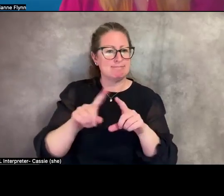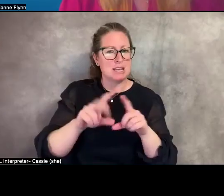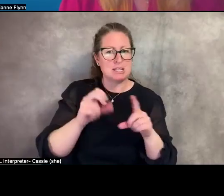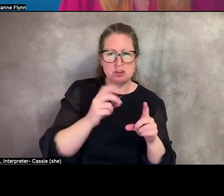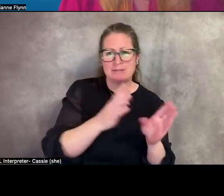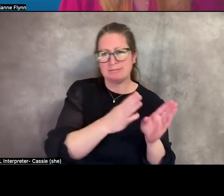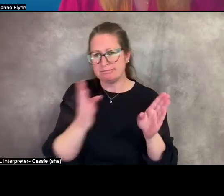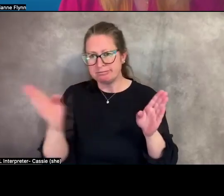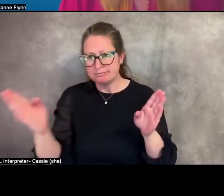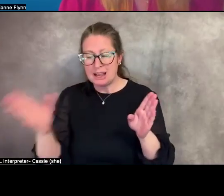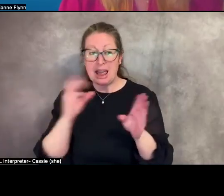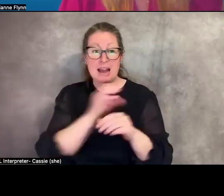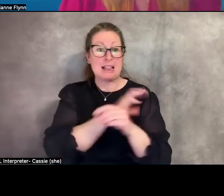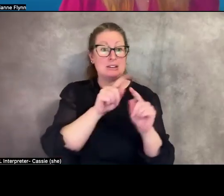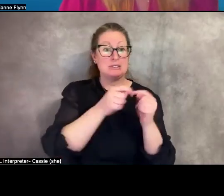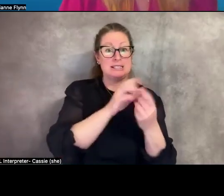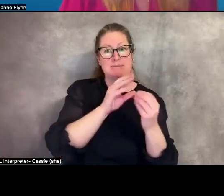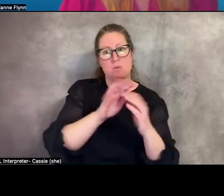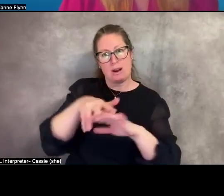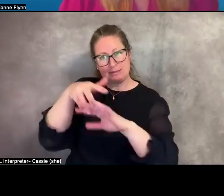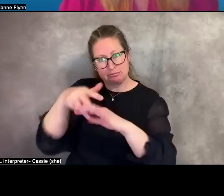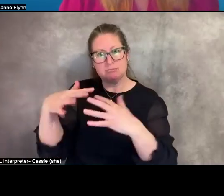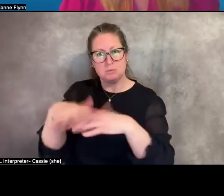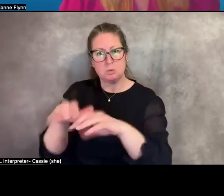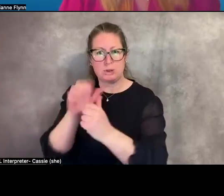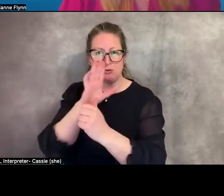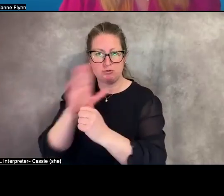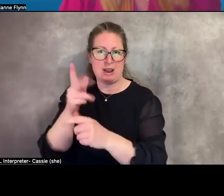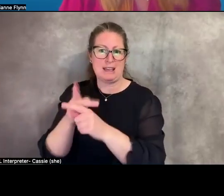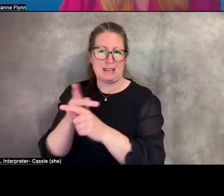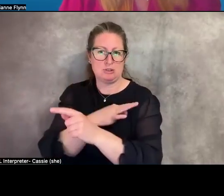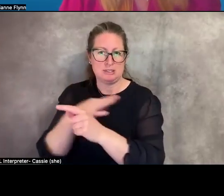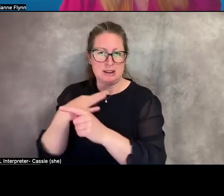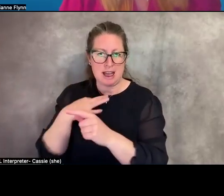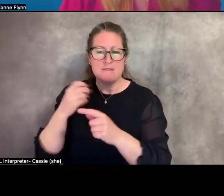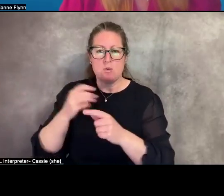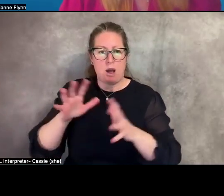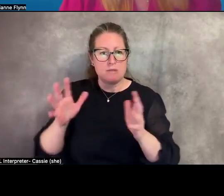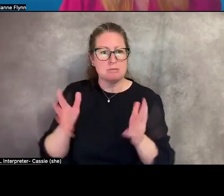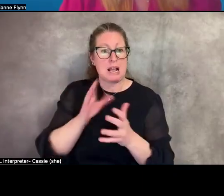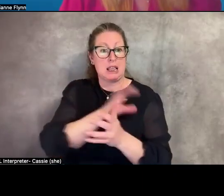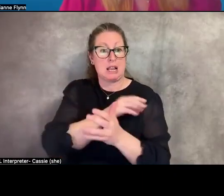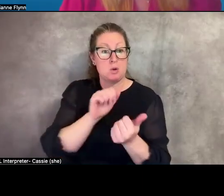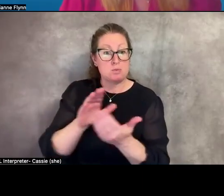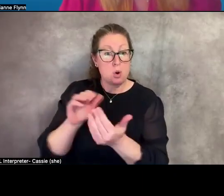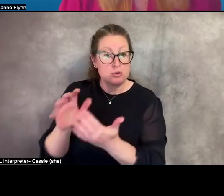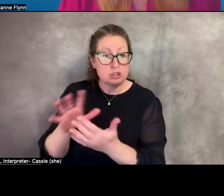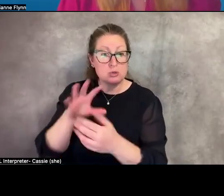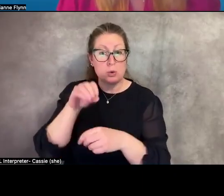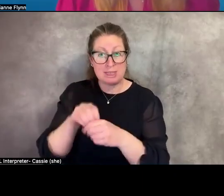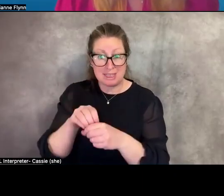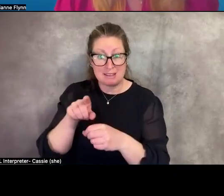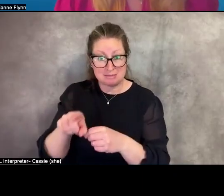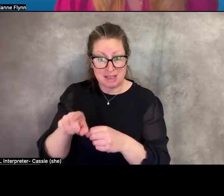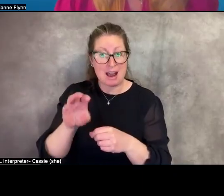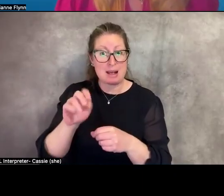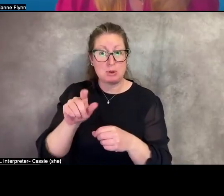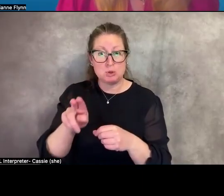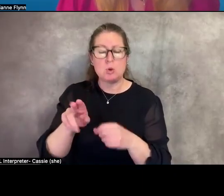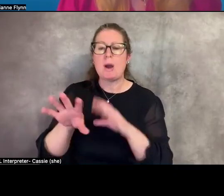more intentionally with the direct care staff, augment the clinical approaches utilized within the milieu, provide